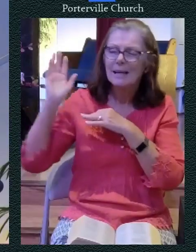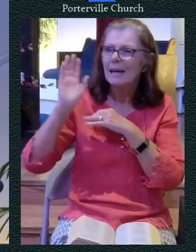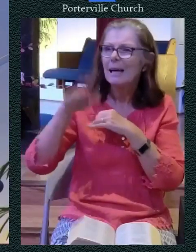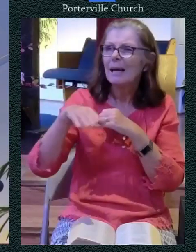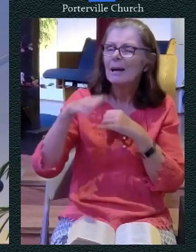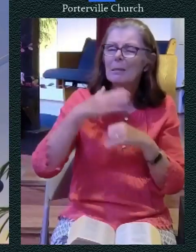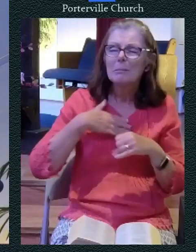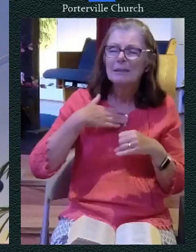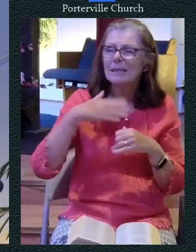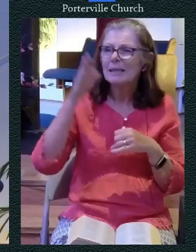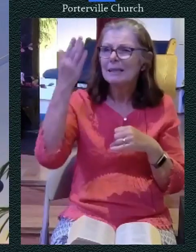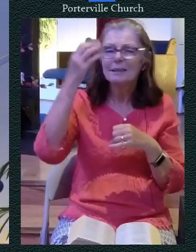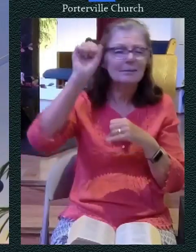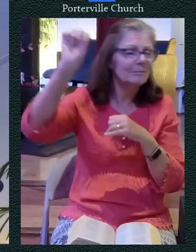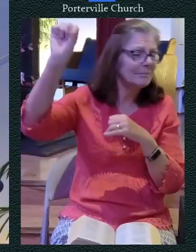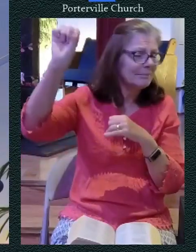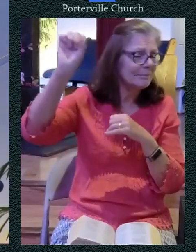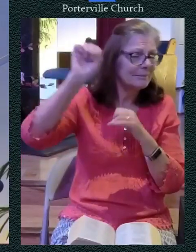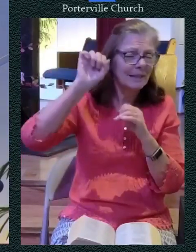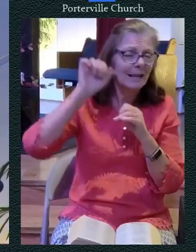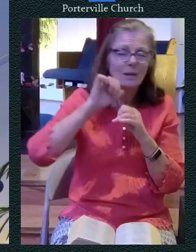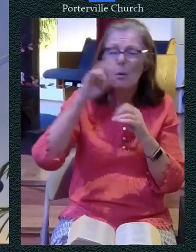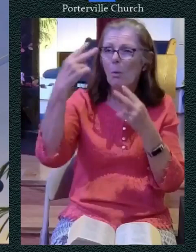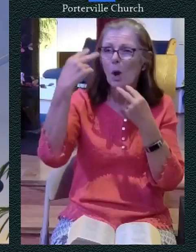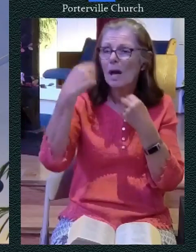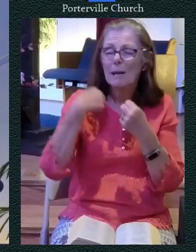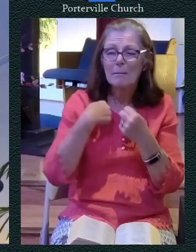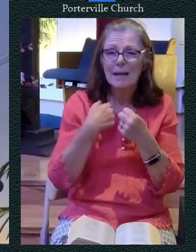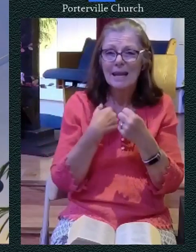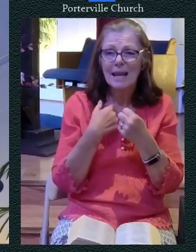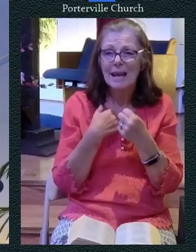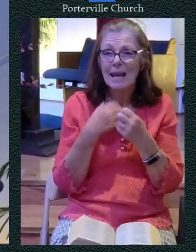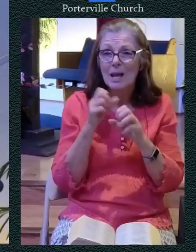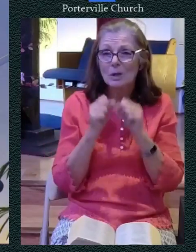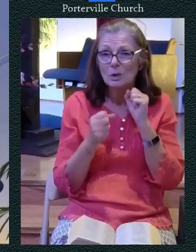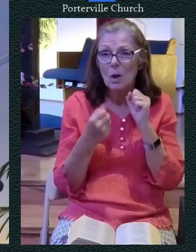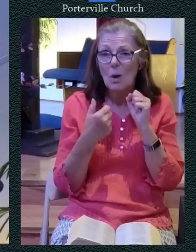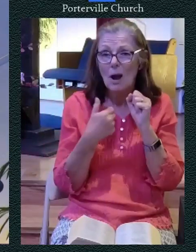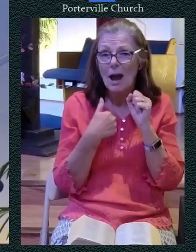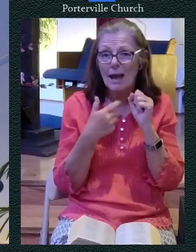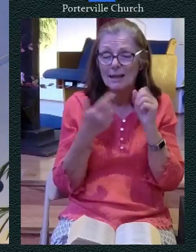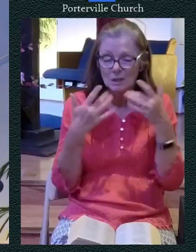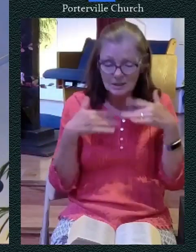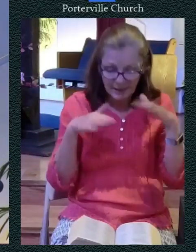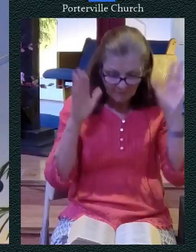smile again before I depart and am no more."